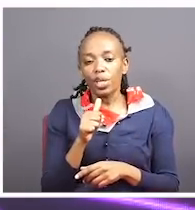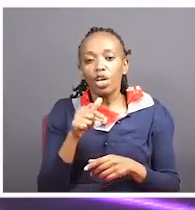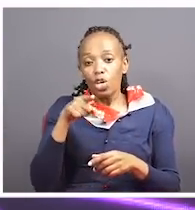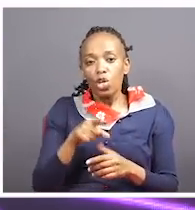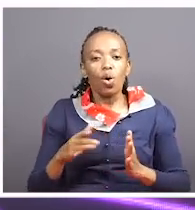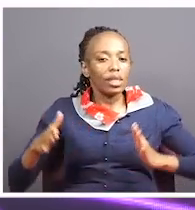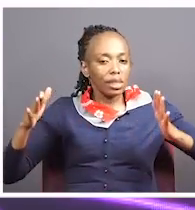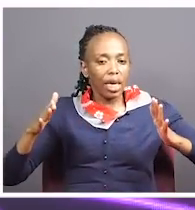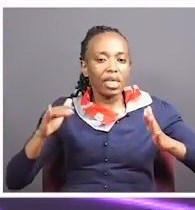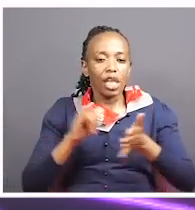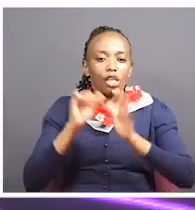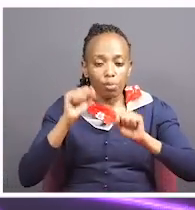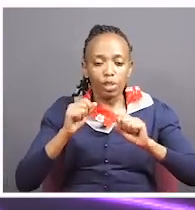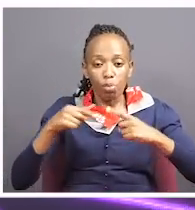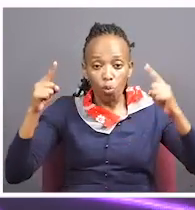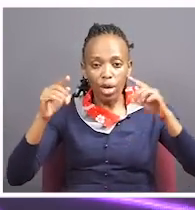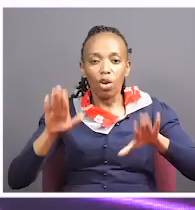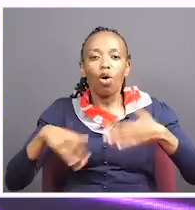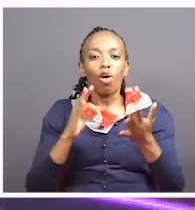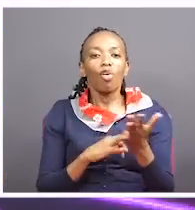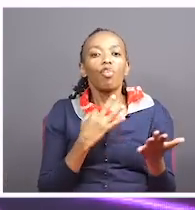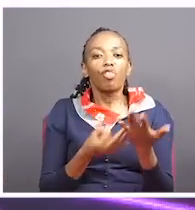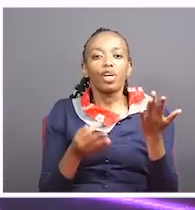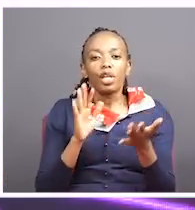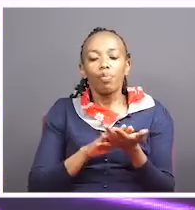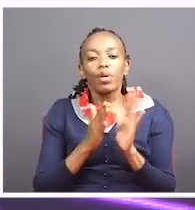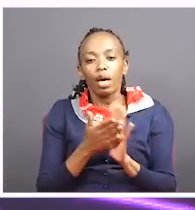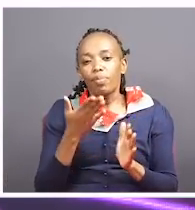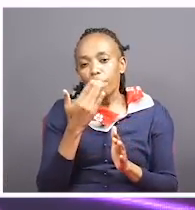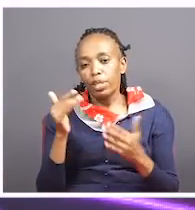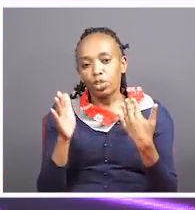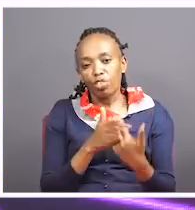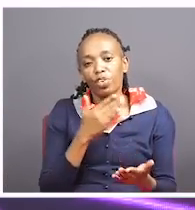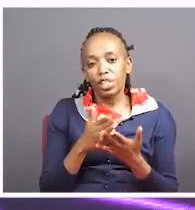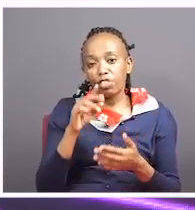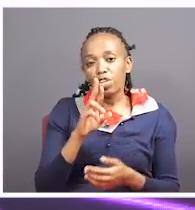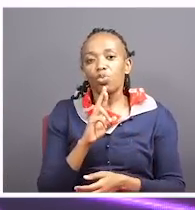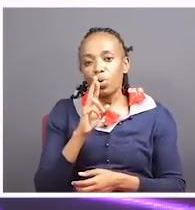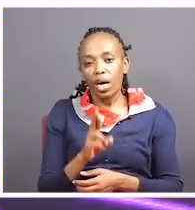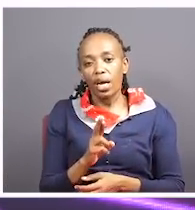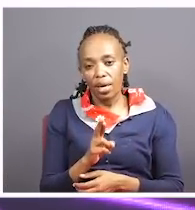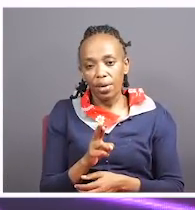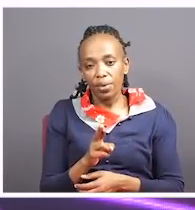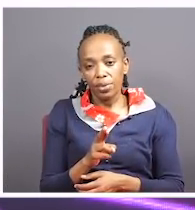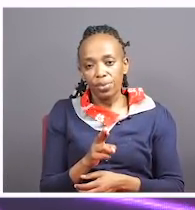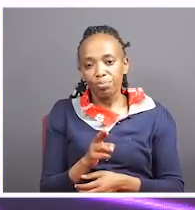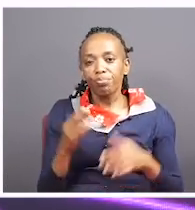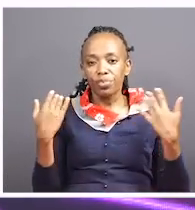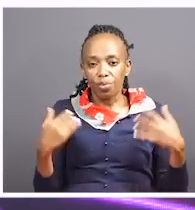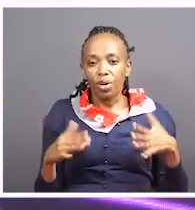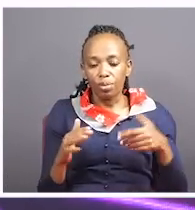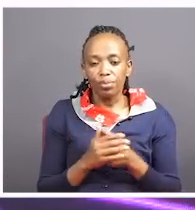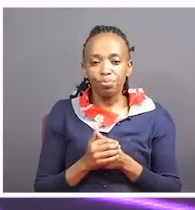size that you will win or fail. Be the best of whatever you are."